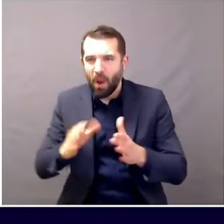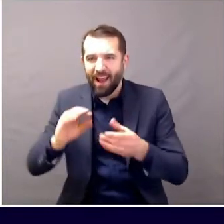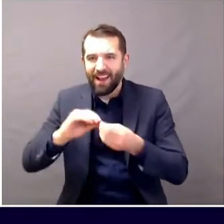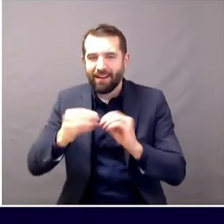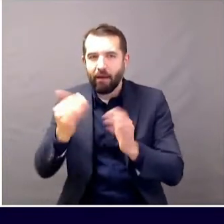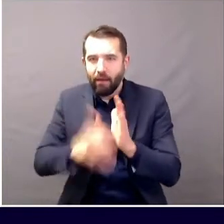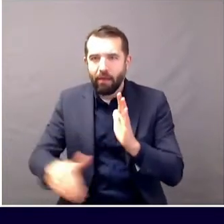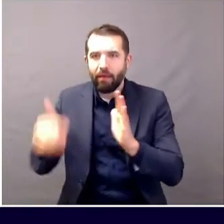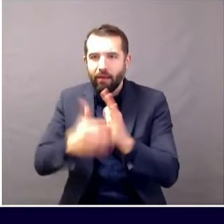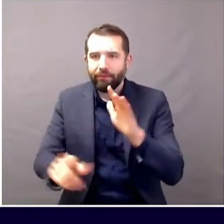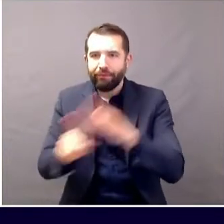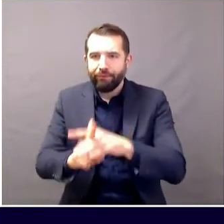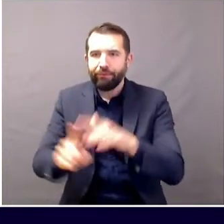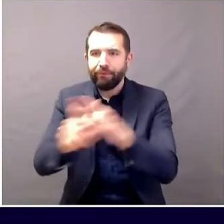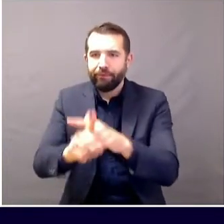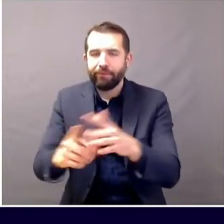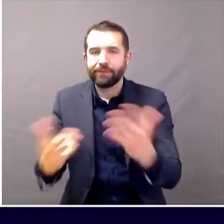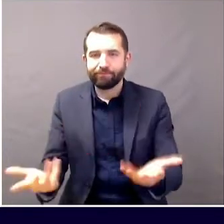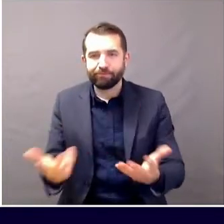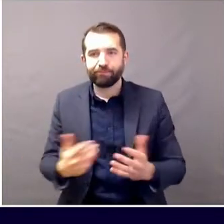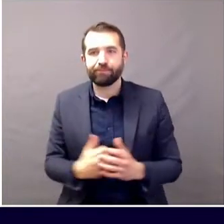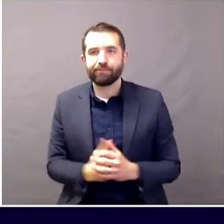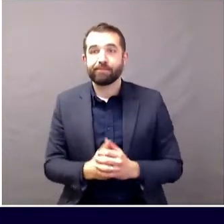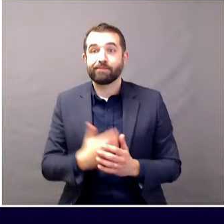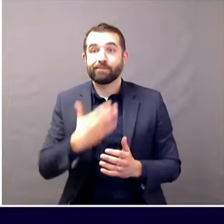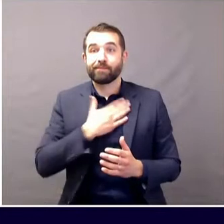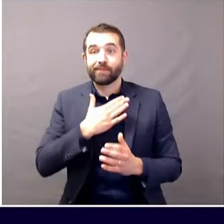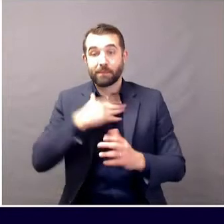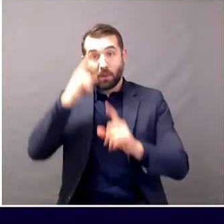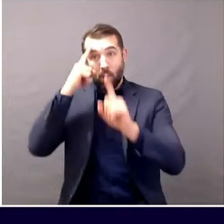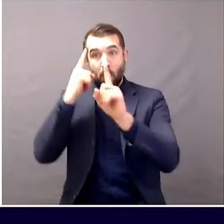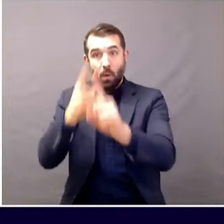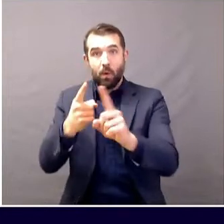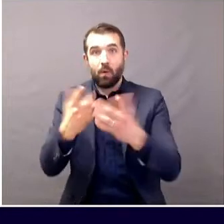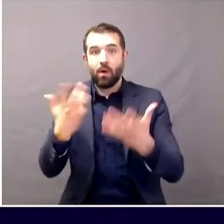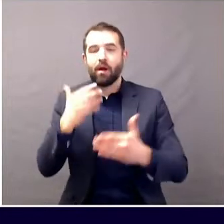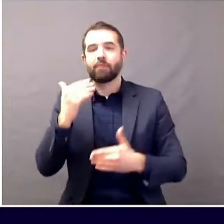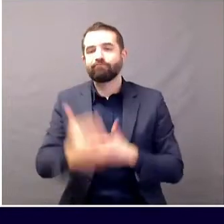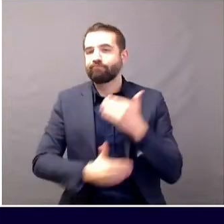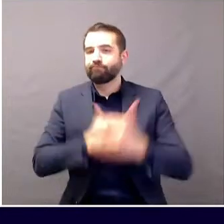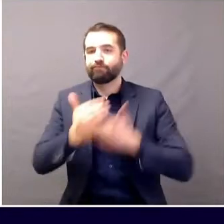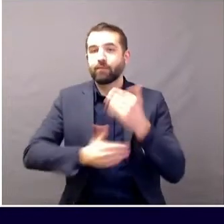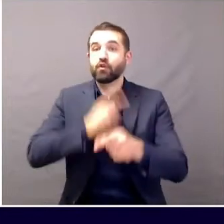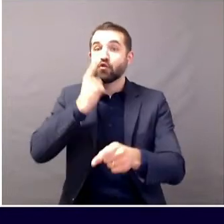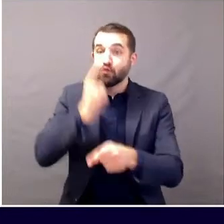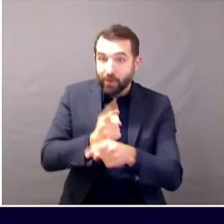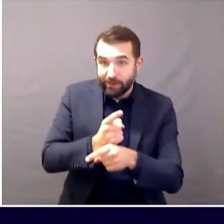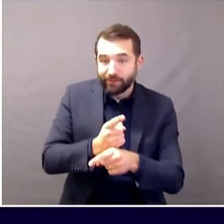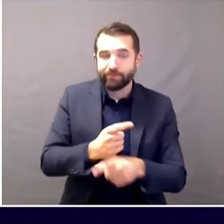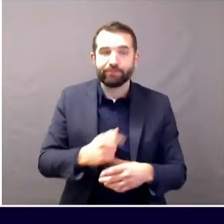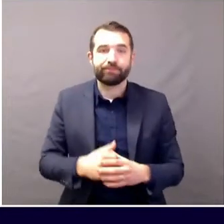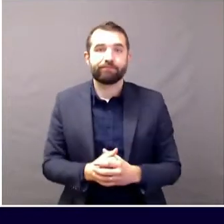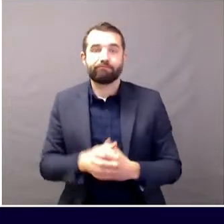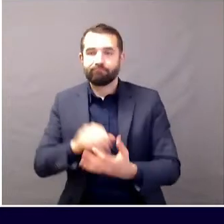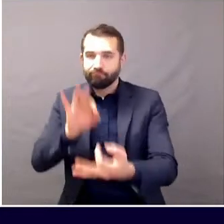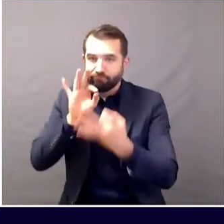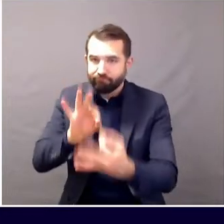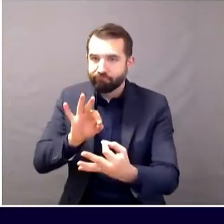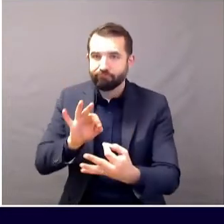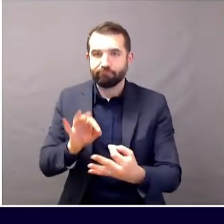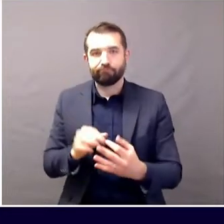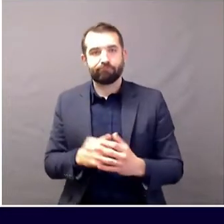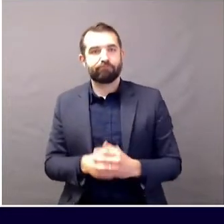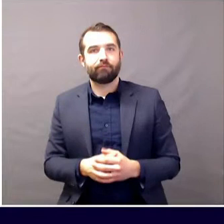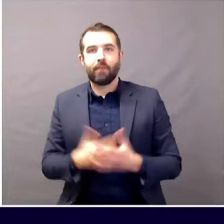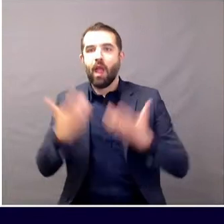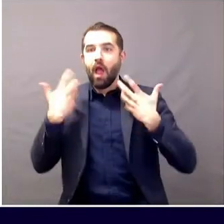is that it is better to do it right and do it correctly rather than to do it fast and get it wrong. We are planning for